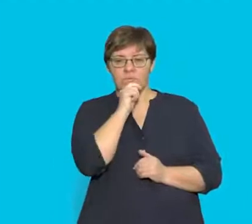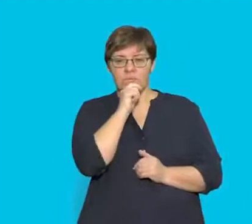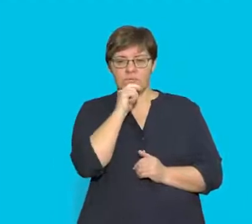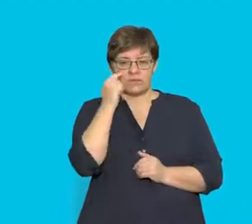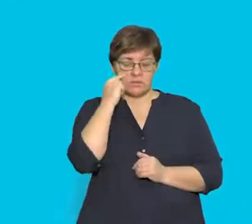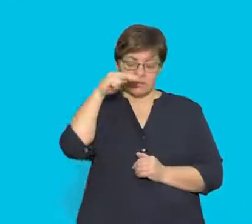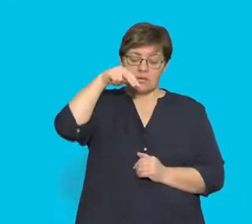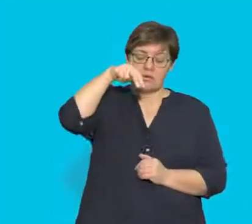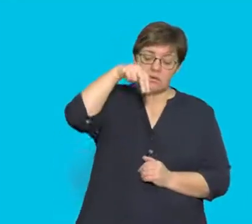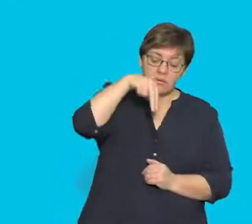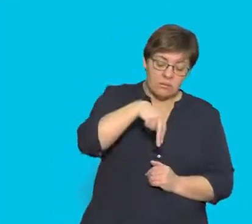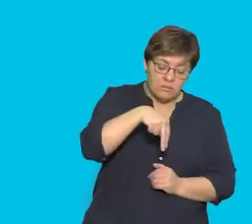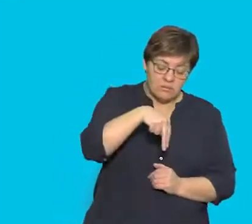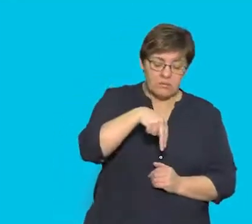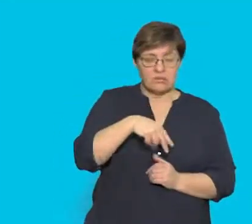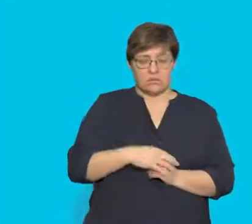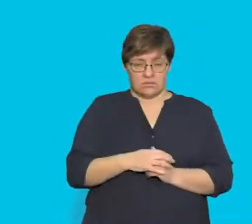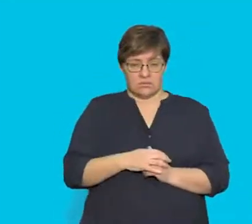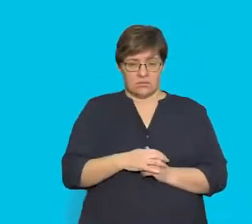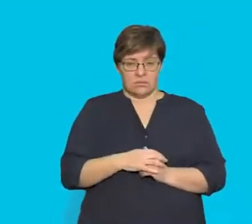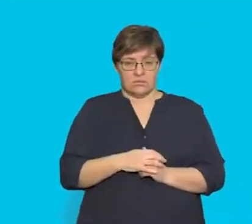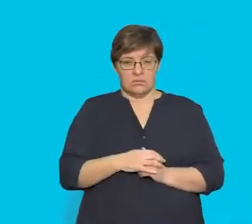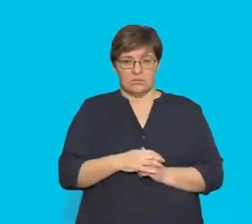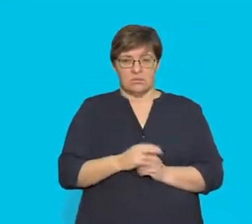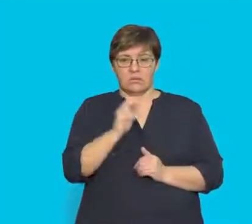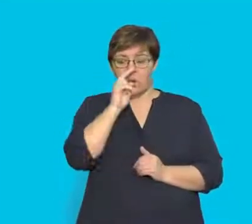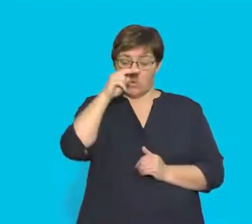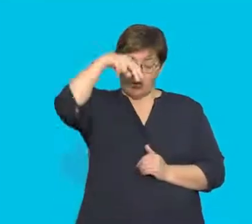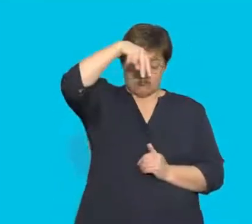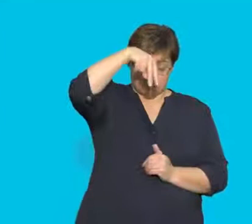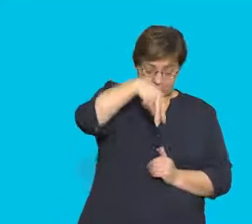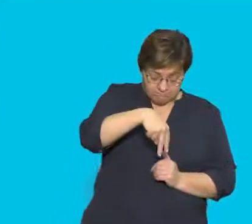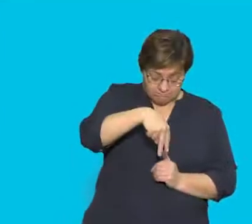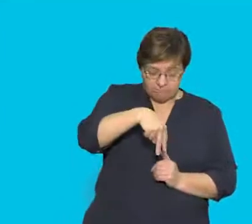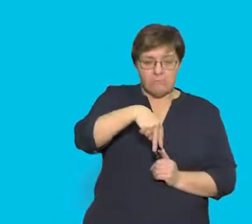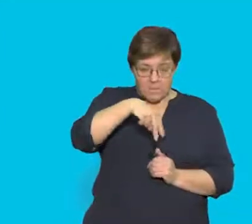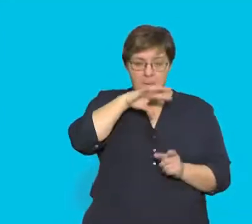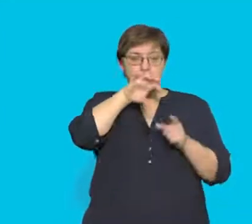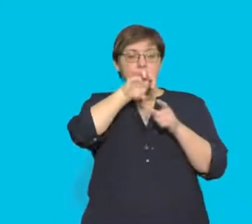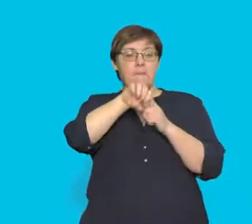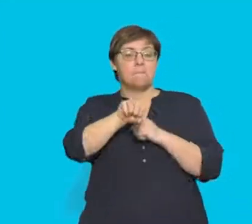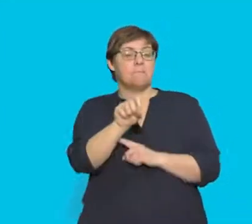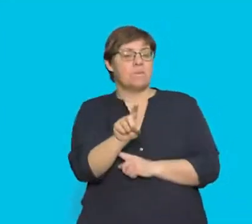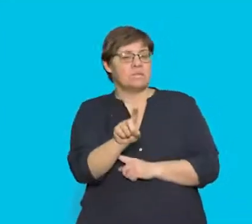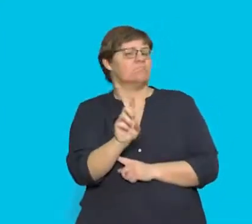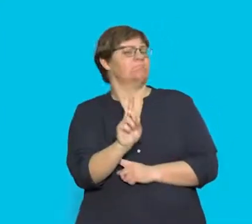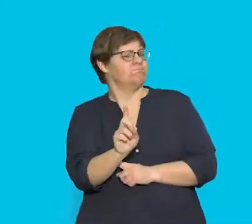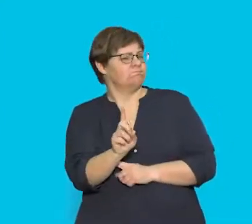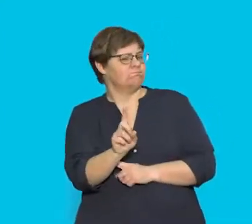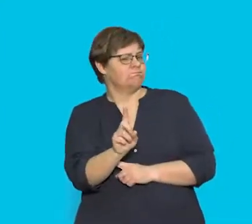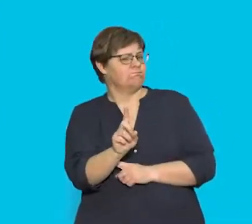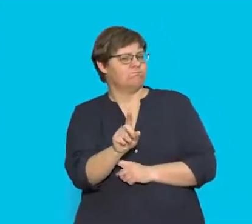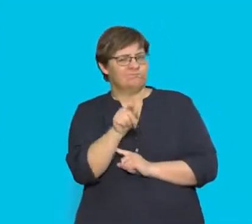our eye and we looked from the top. Then looking down over here, we'd recognize, hold